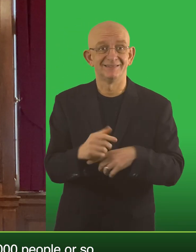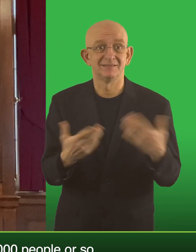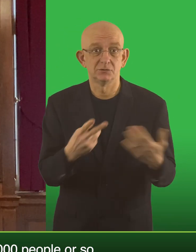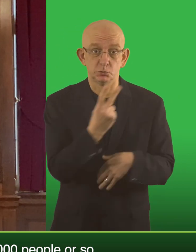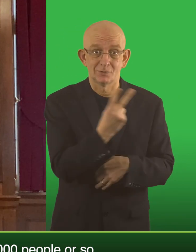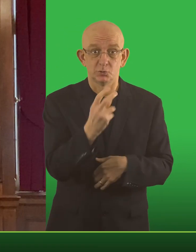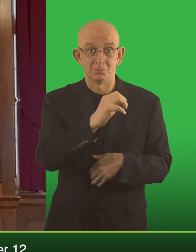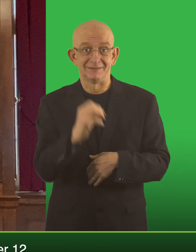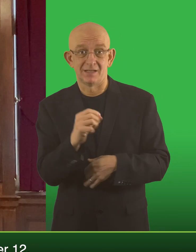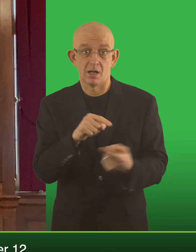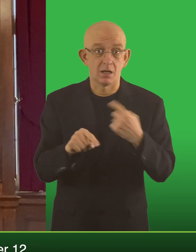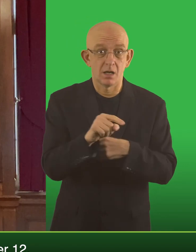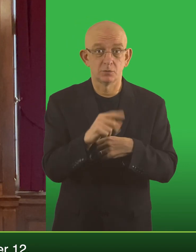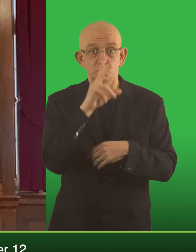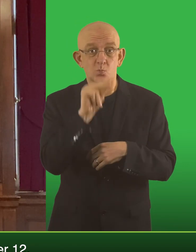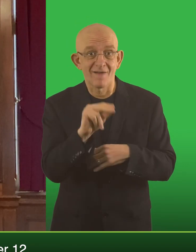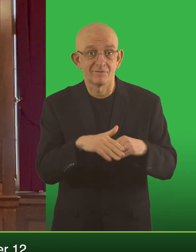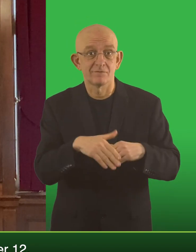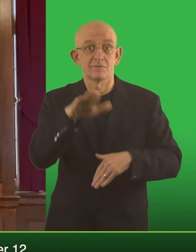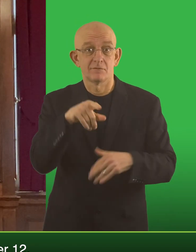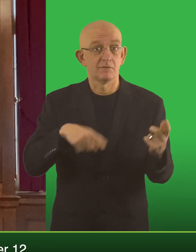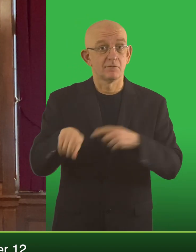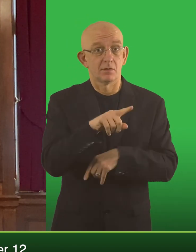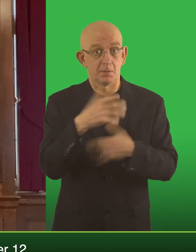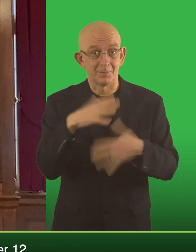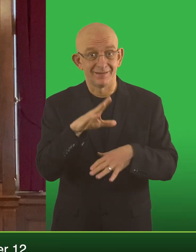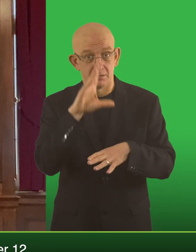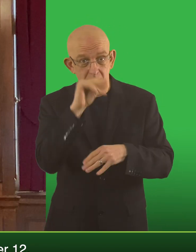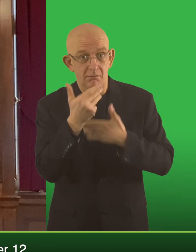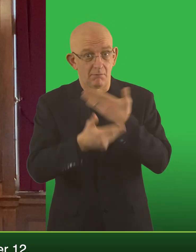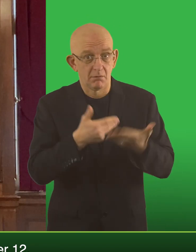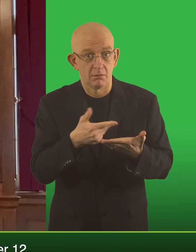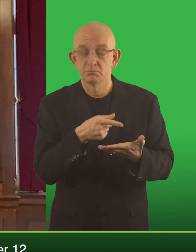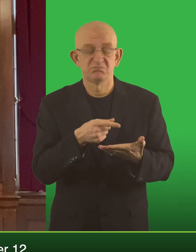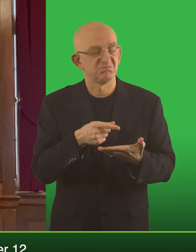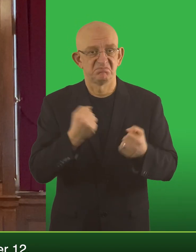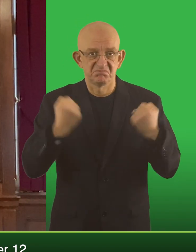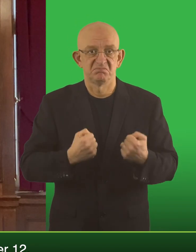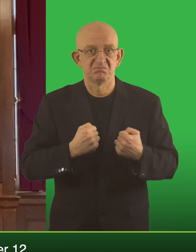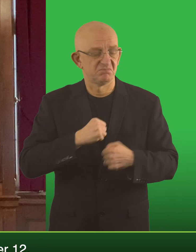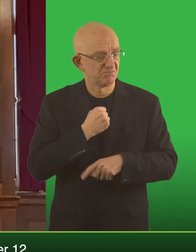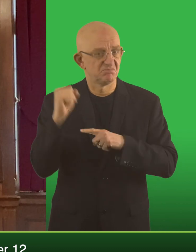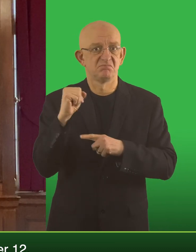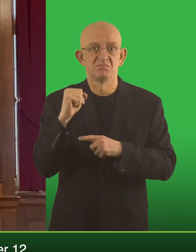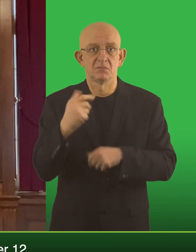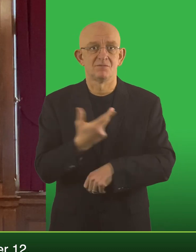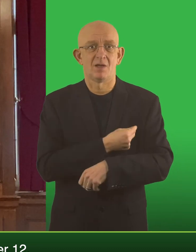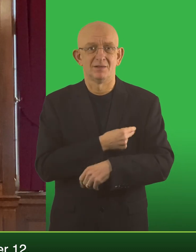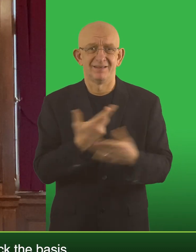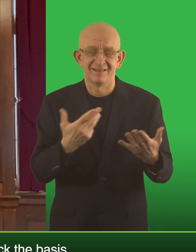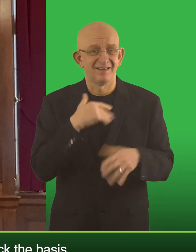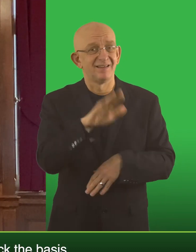not yet been vaccinated, 22% of people aged over 12, many of whom have made an informed decision not to be